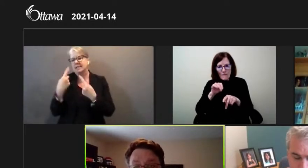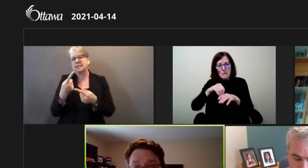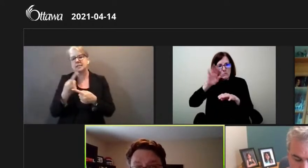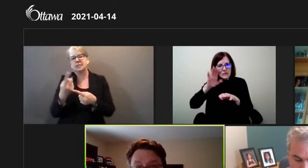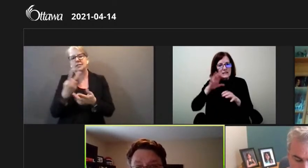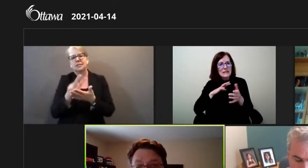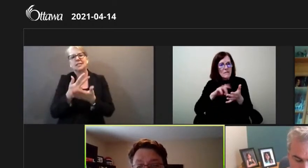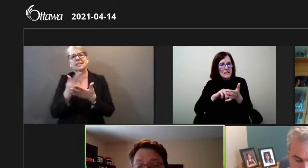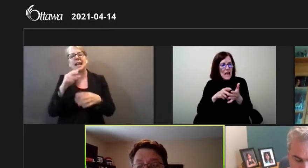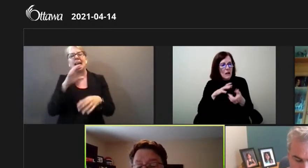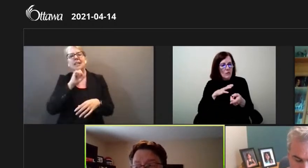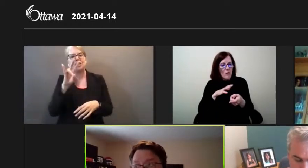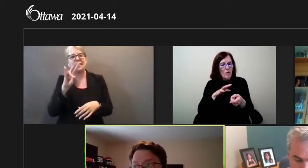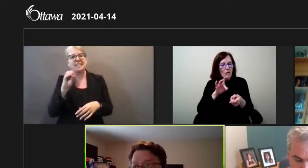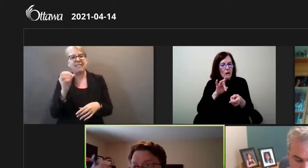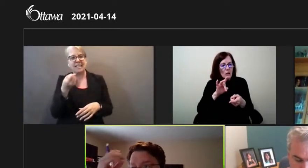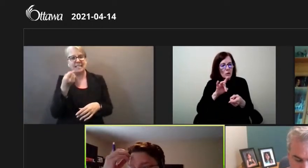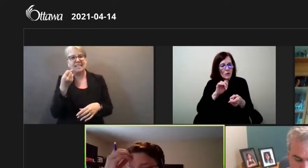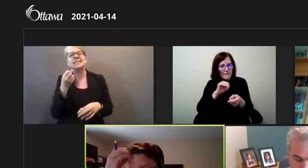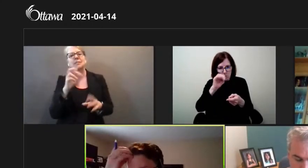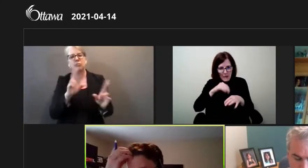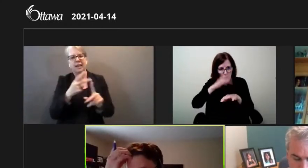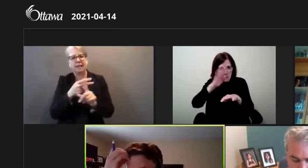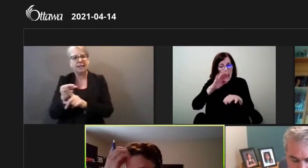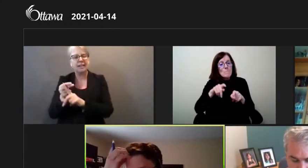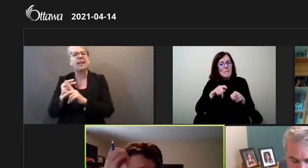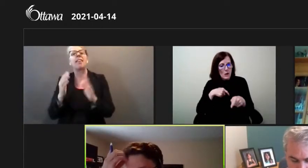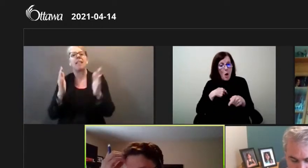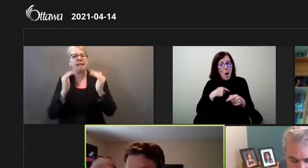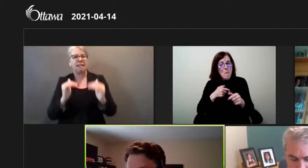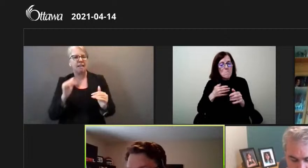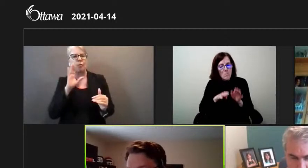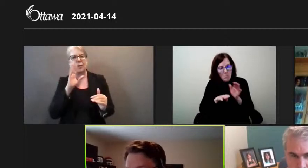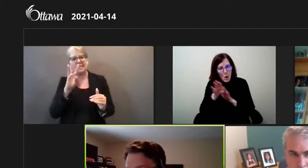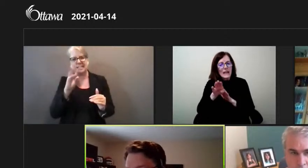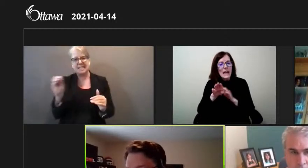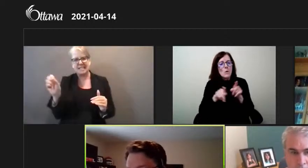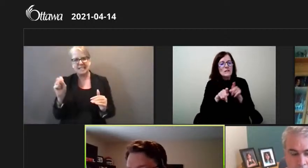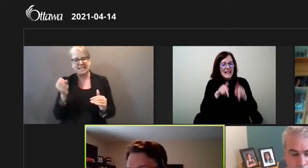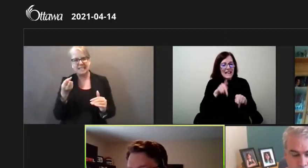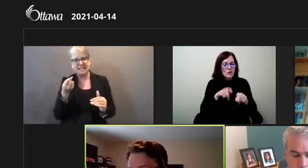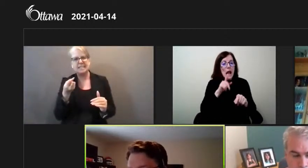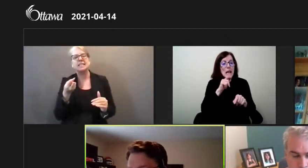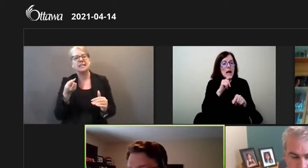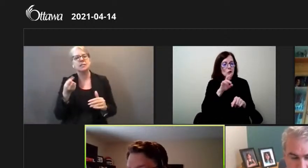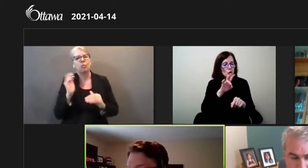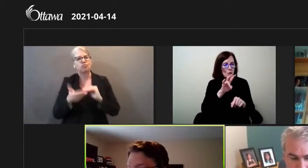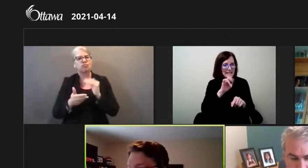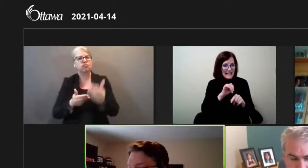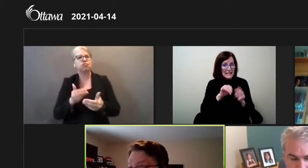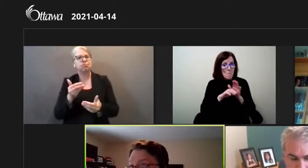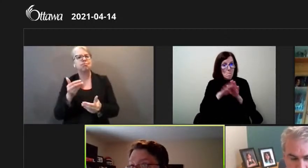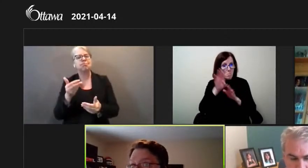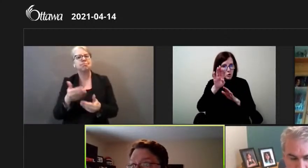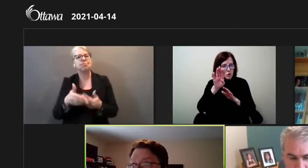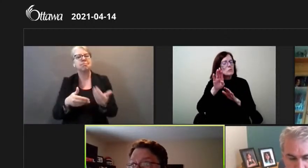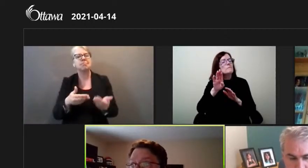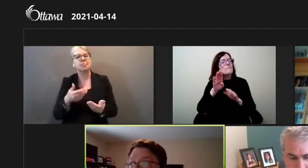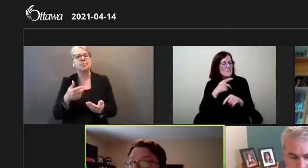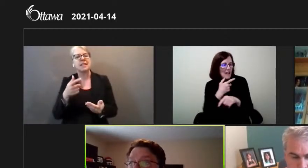those in their 70s, and then starting in their 60s as well. So that's, you know, making progress. As you